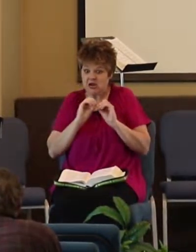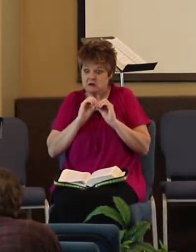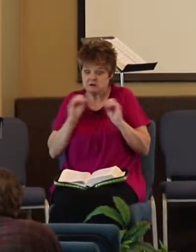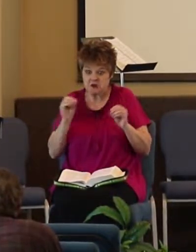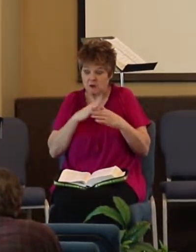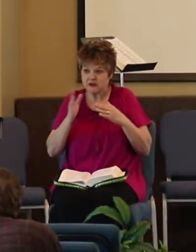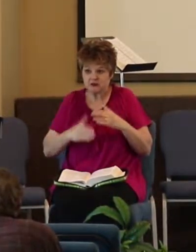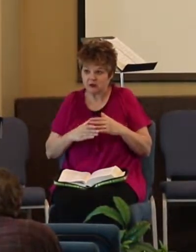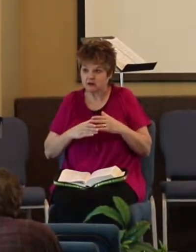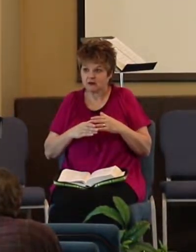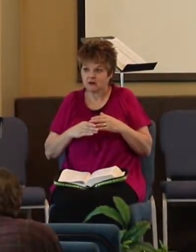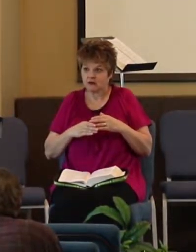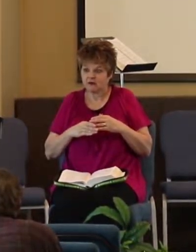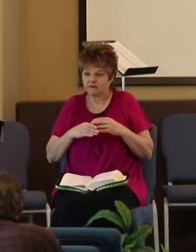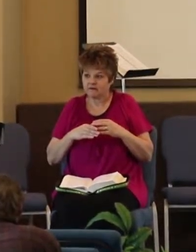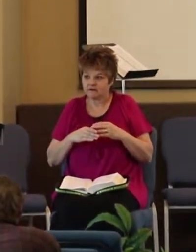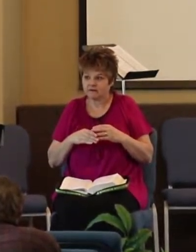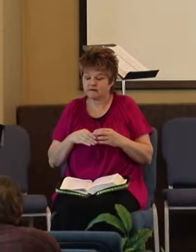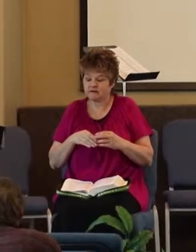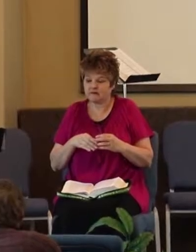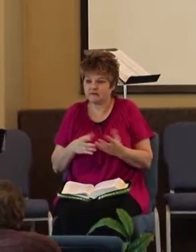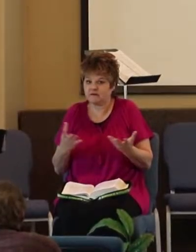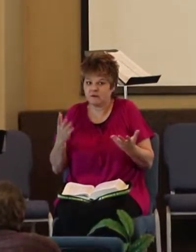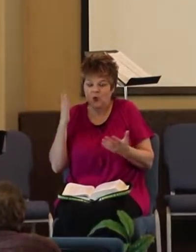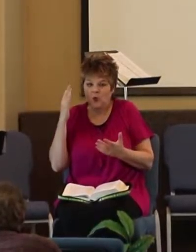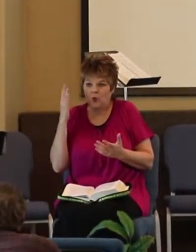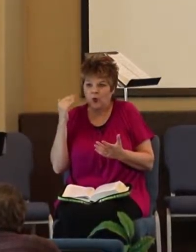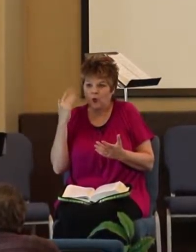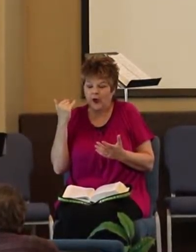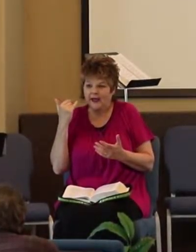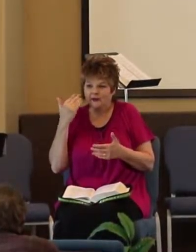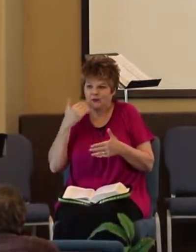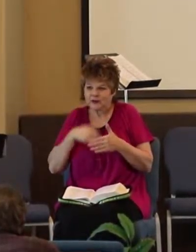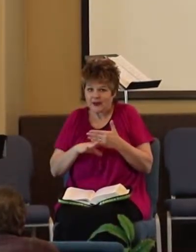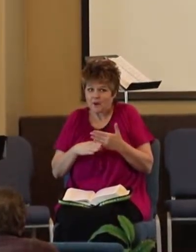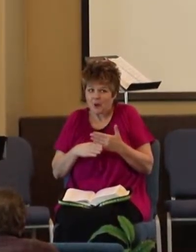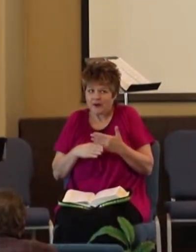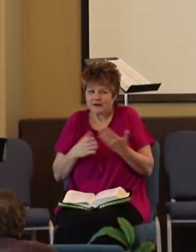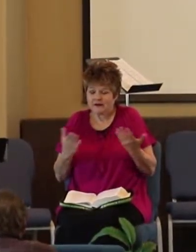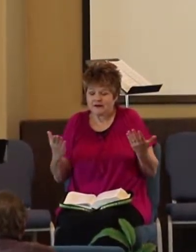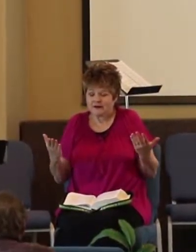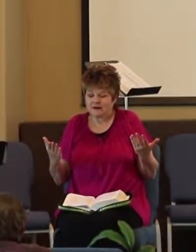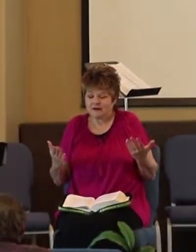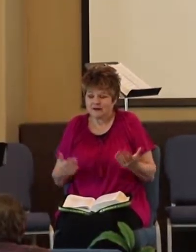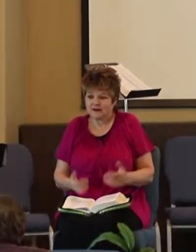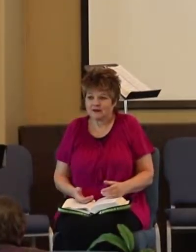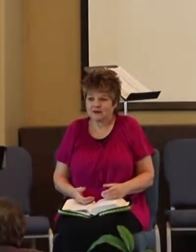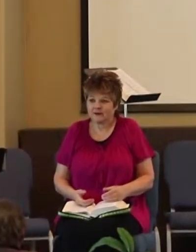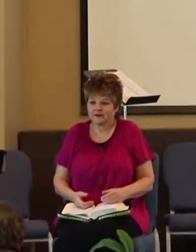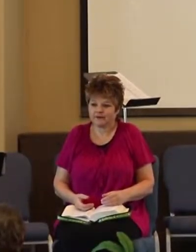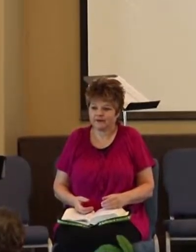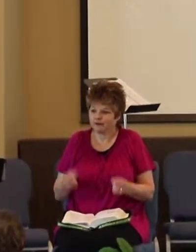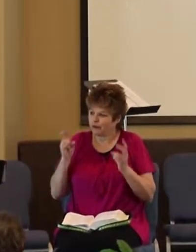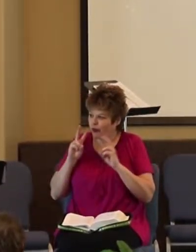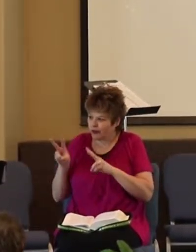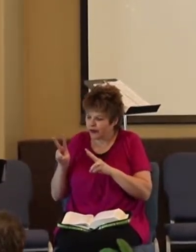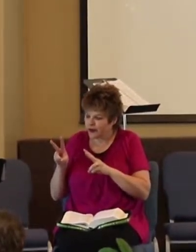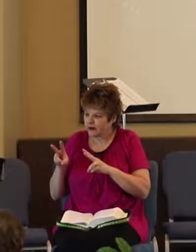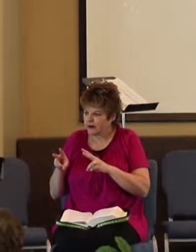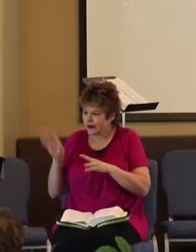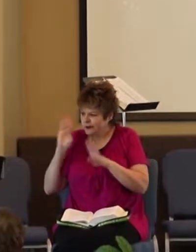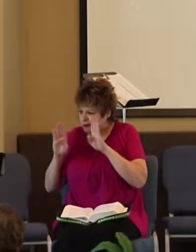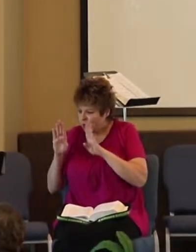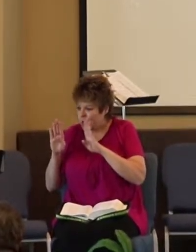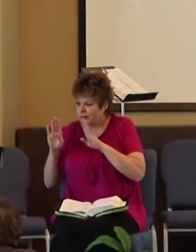my effort? God, why did I ever come forth from the womb to look on trouble and